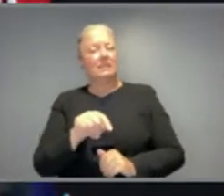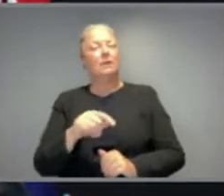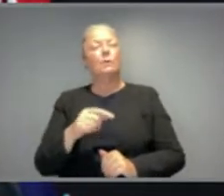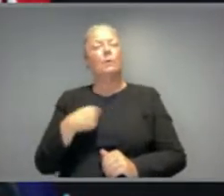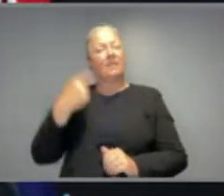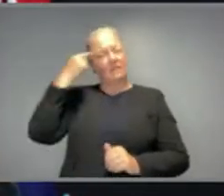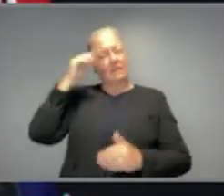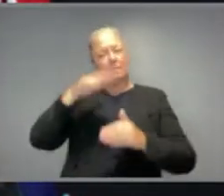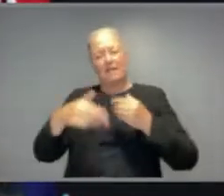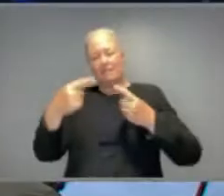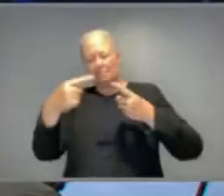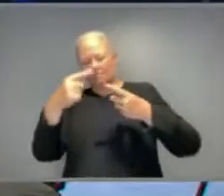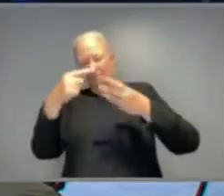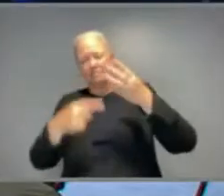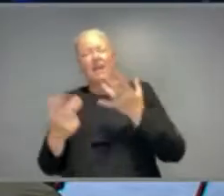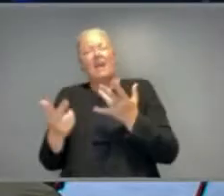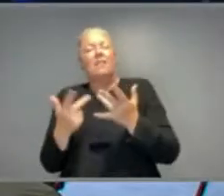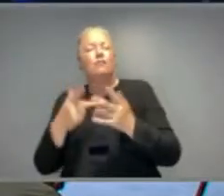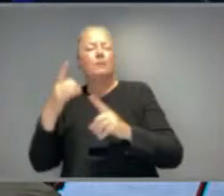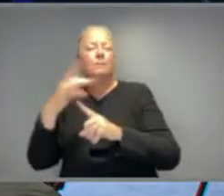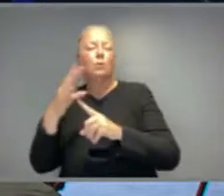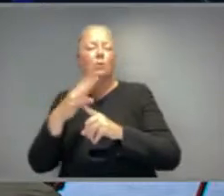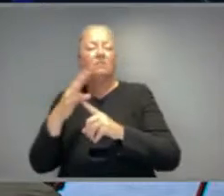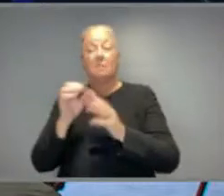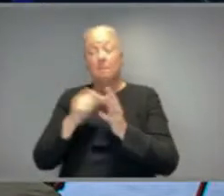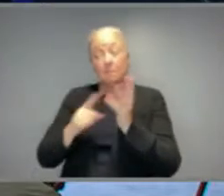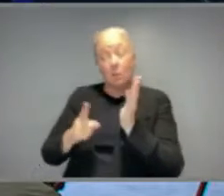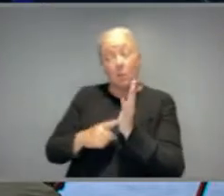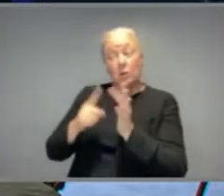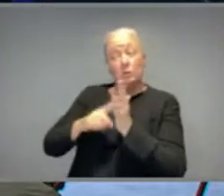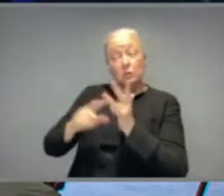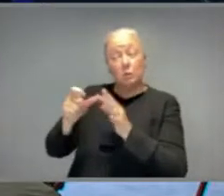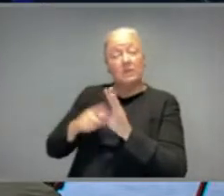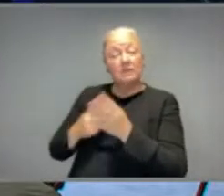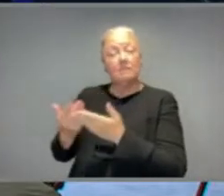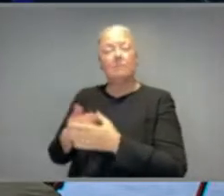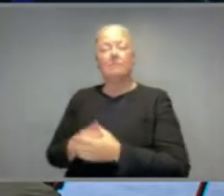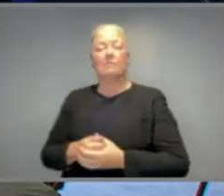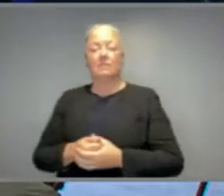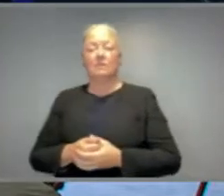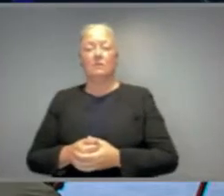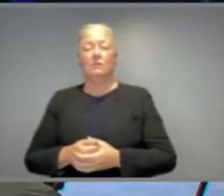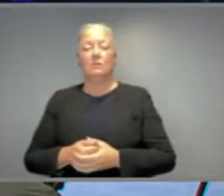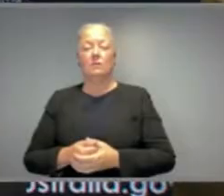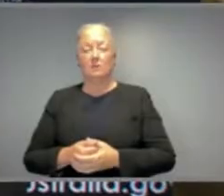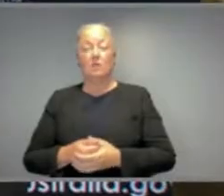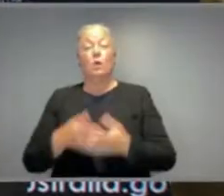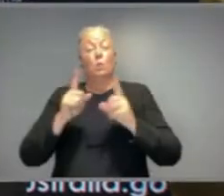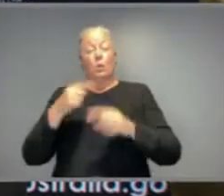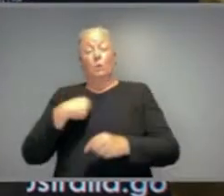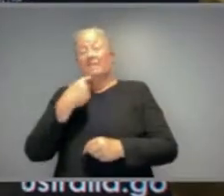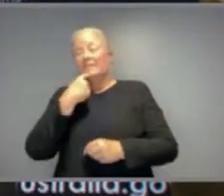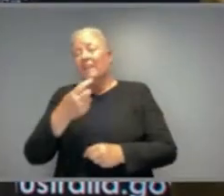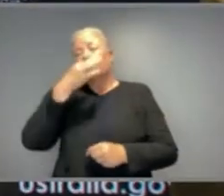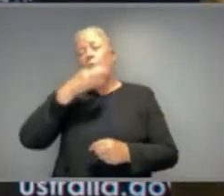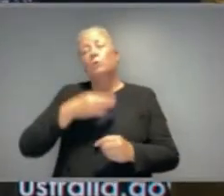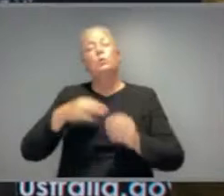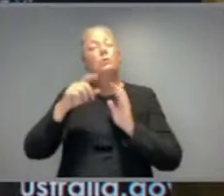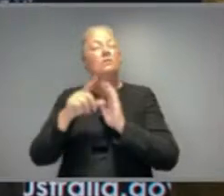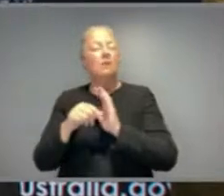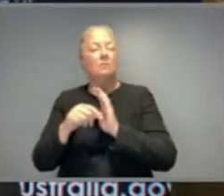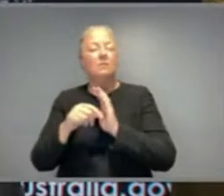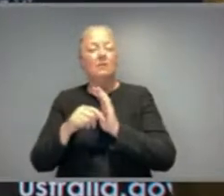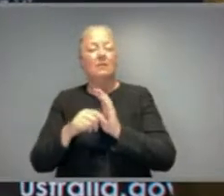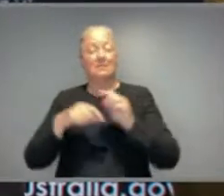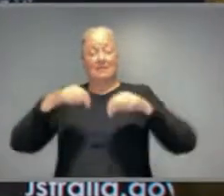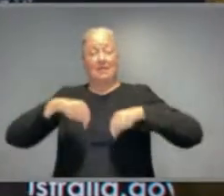But Paul and Jody? So I think it's a really key point that we've made here on several occasions. We have at the moment a